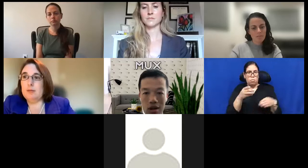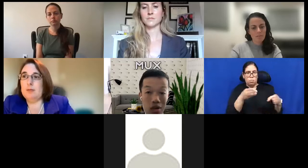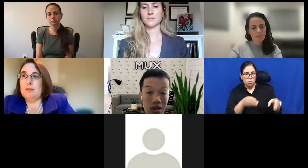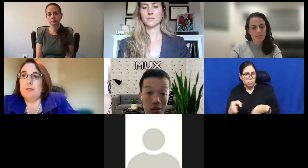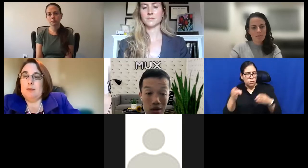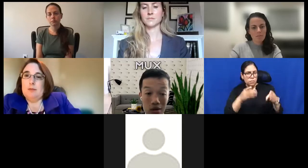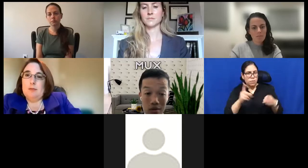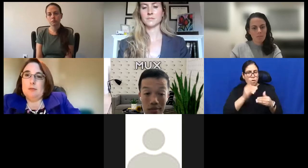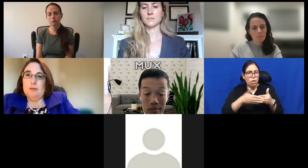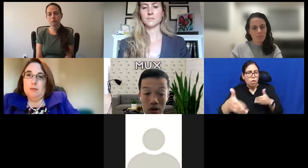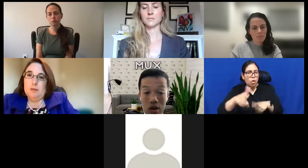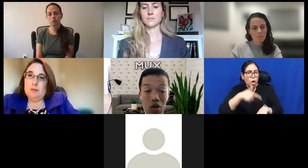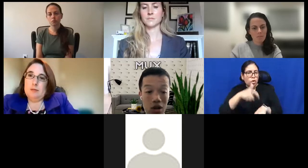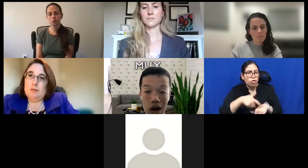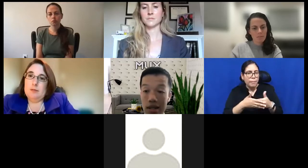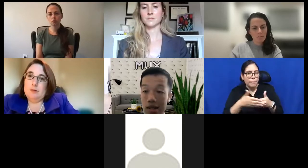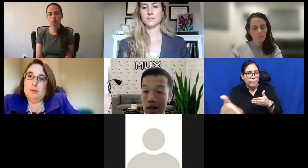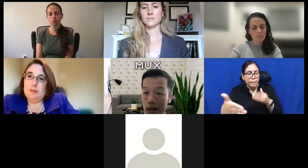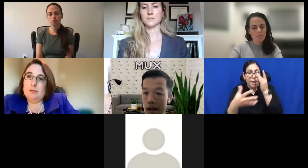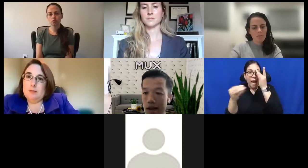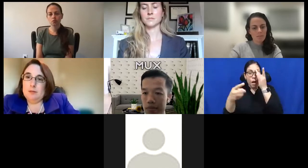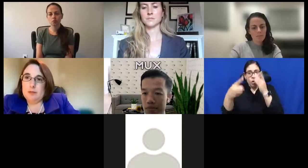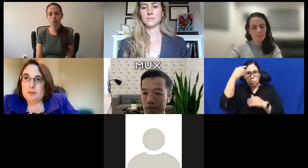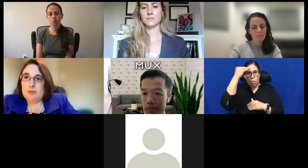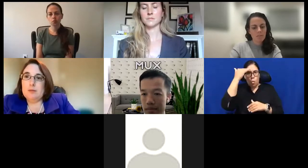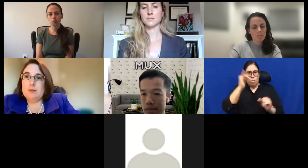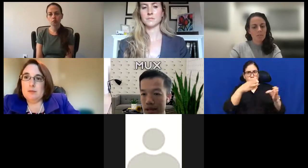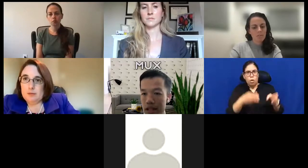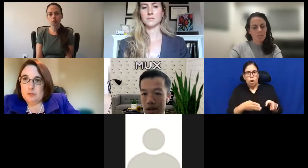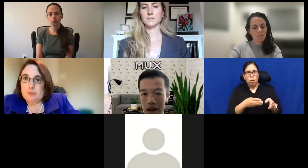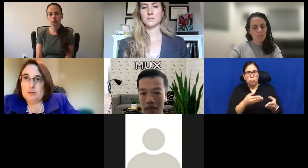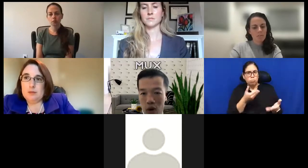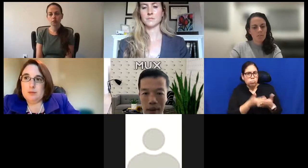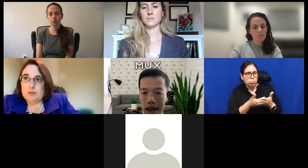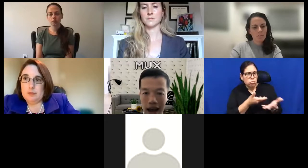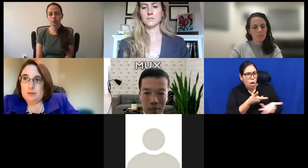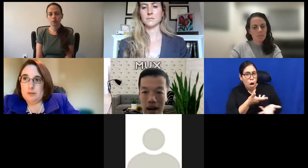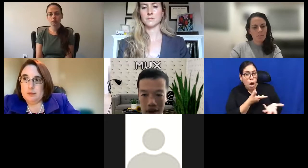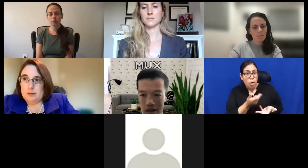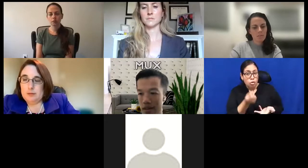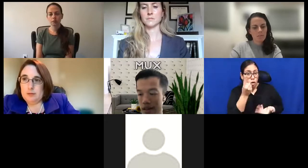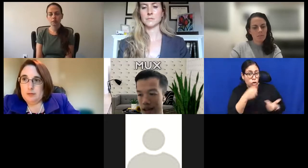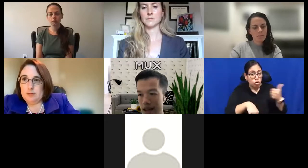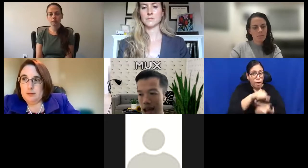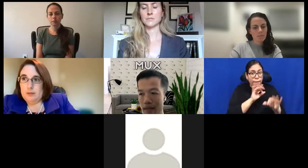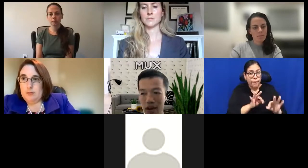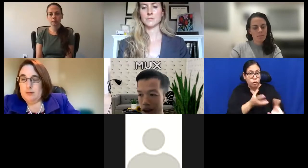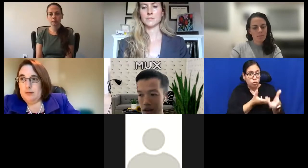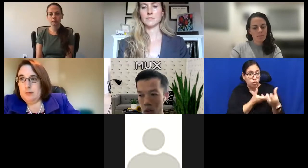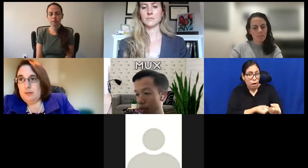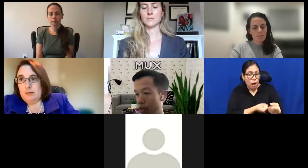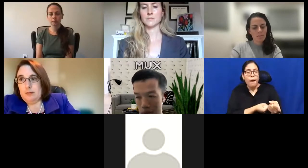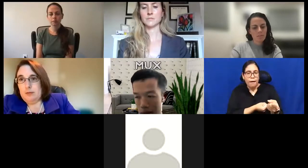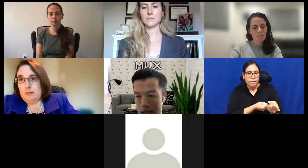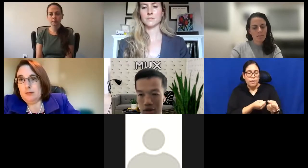but also go with someone who you know you can trust. And so not everyone might have the benefit of having